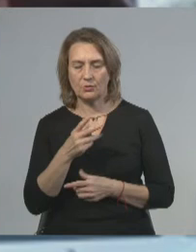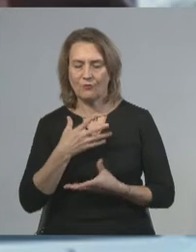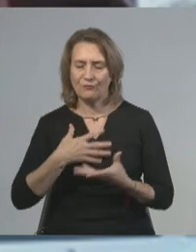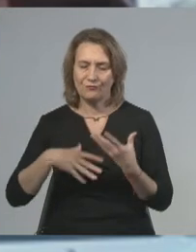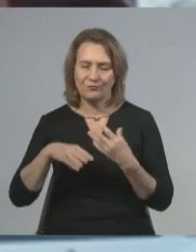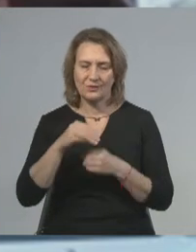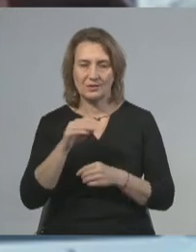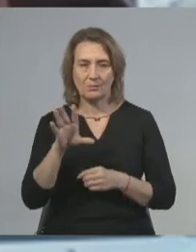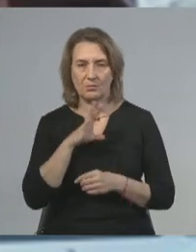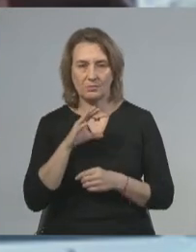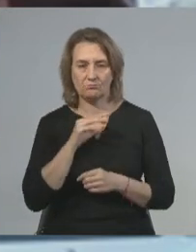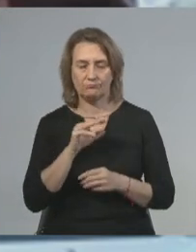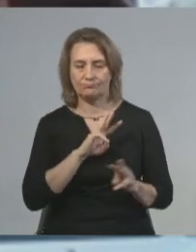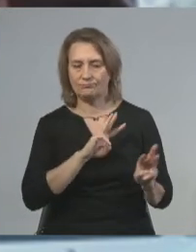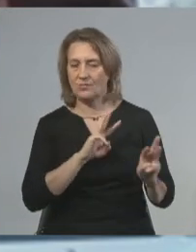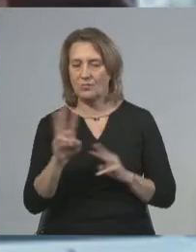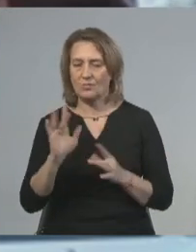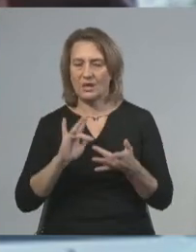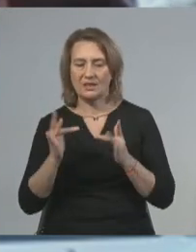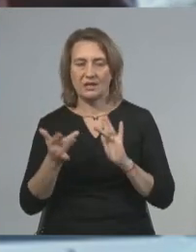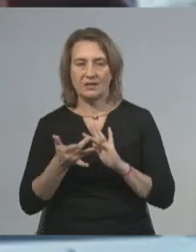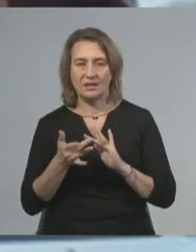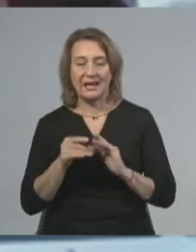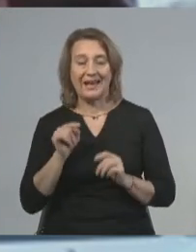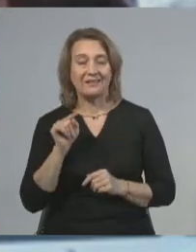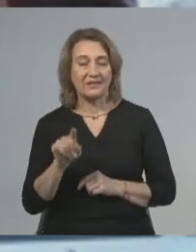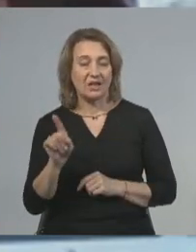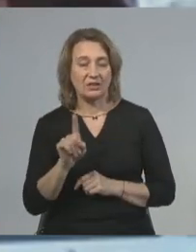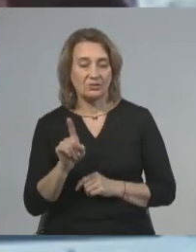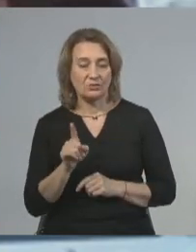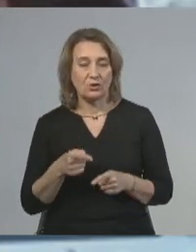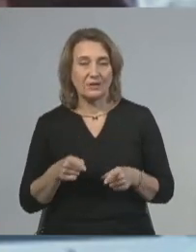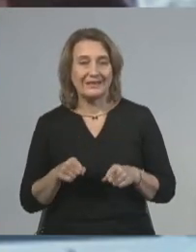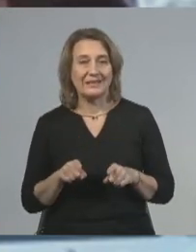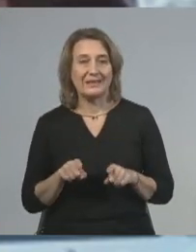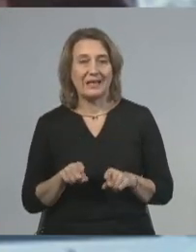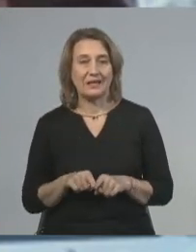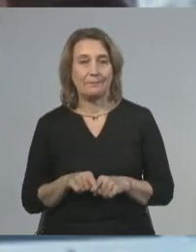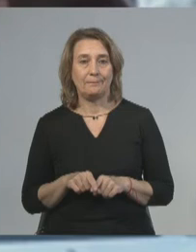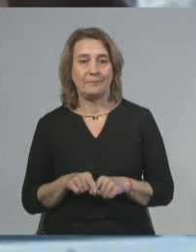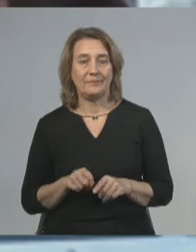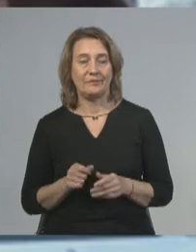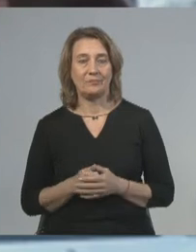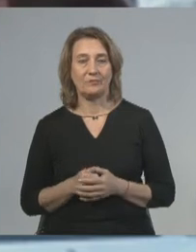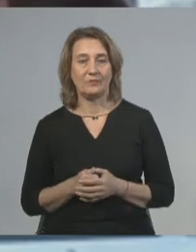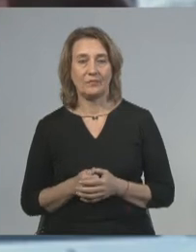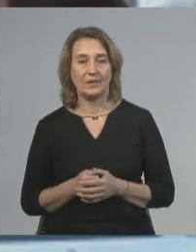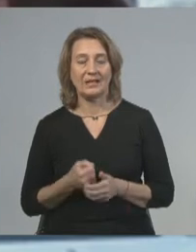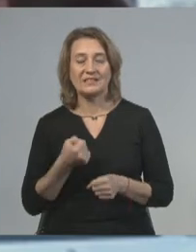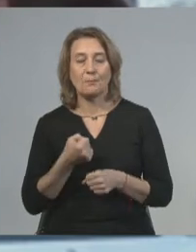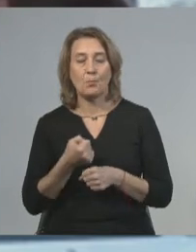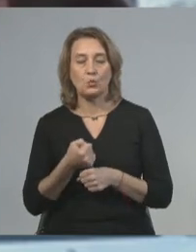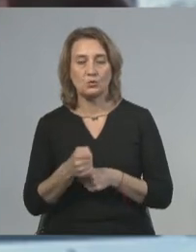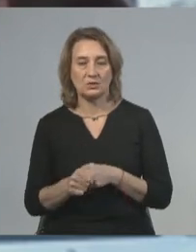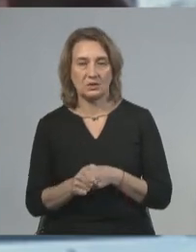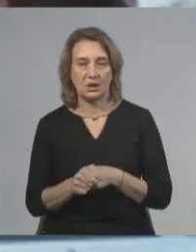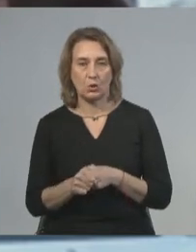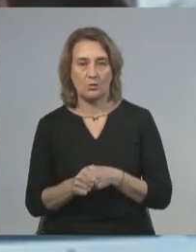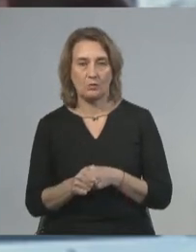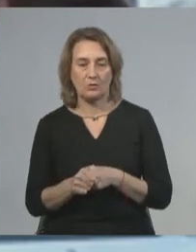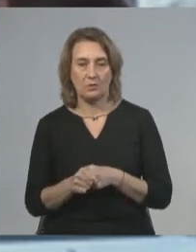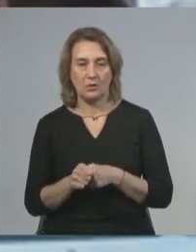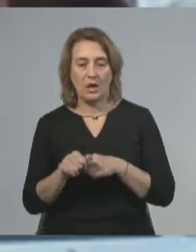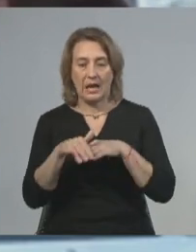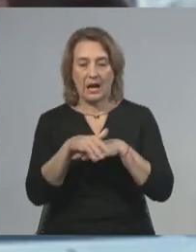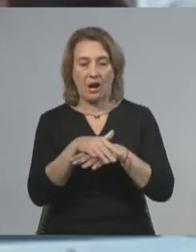trigger that uh uh that made the public very sensitive towards this issue and after